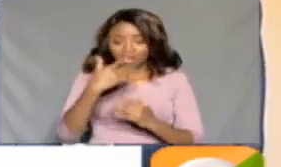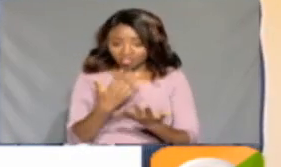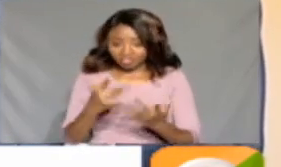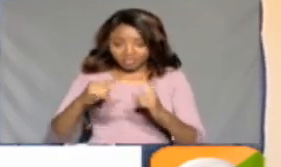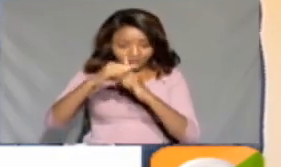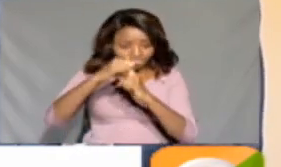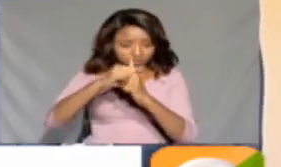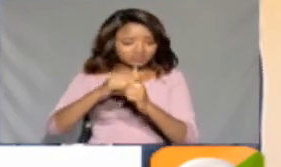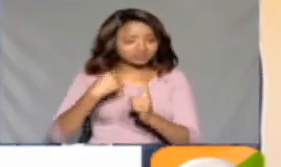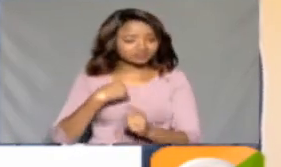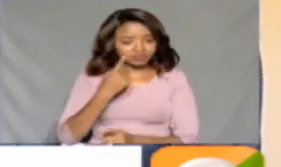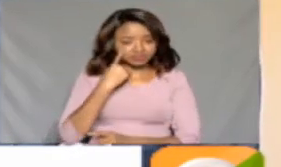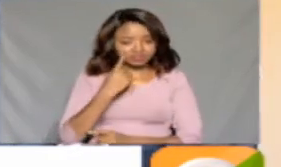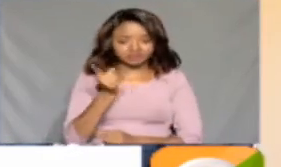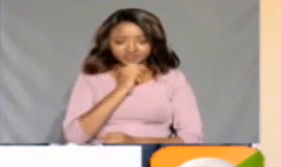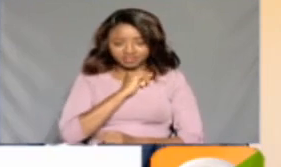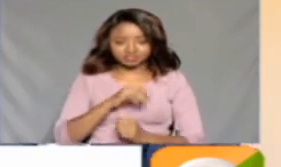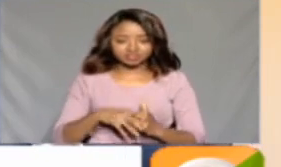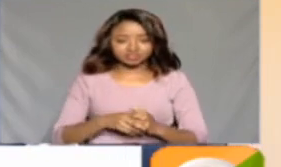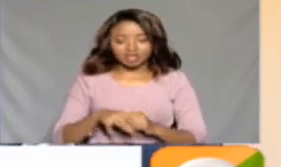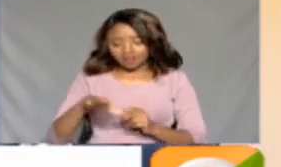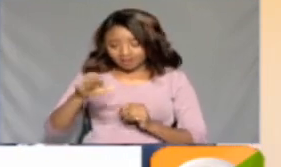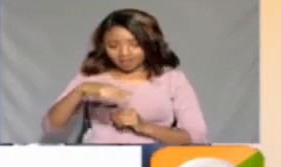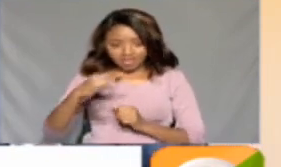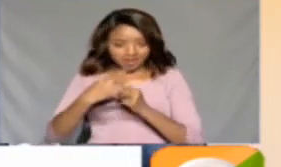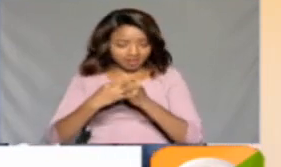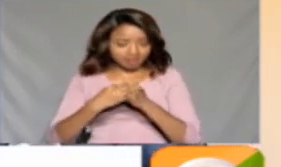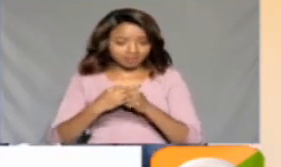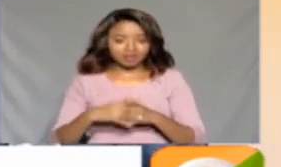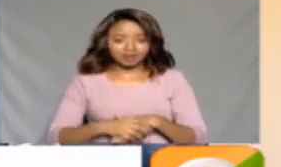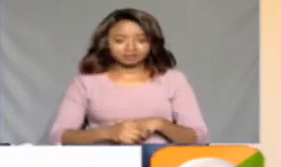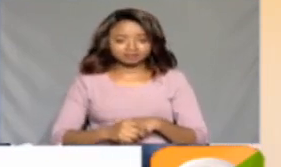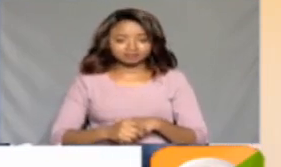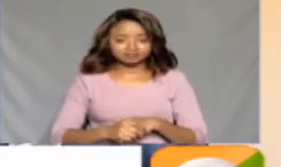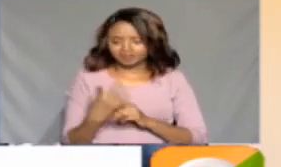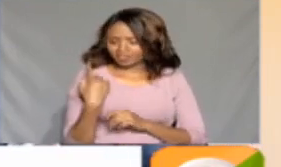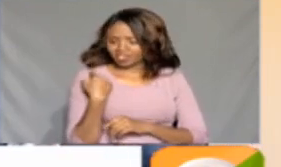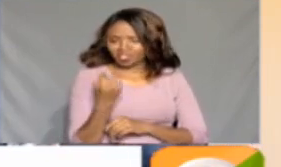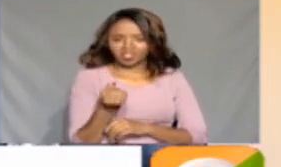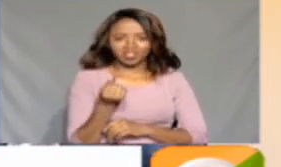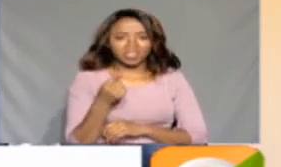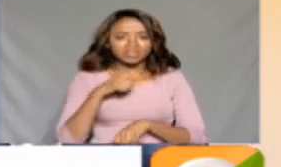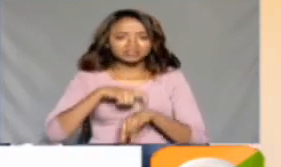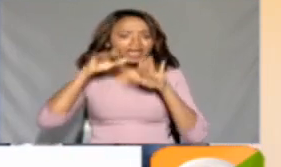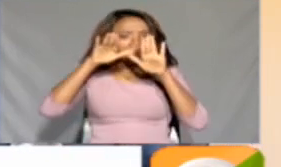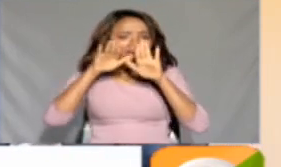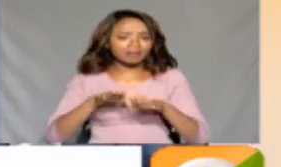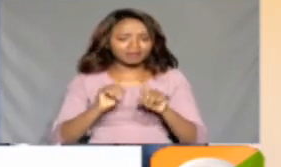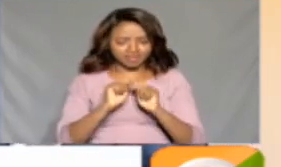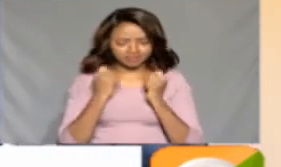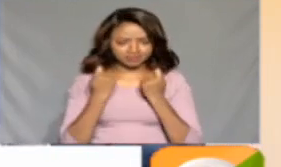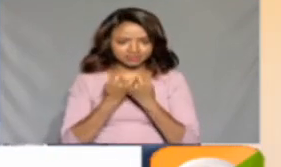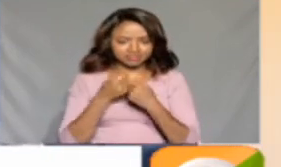I've seen in the Kibra contest was recently when the campaign team, campaign